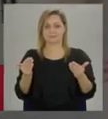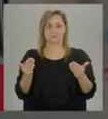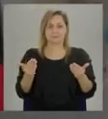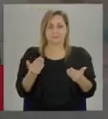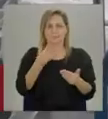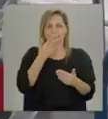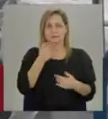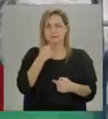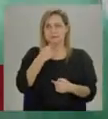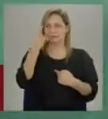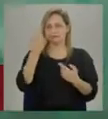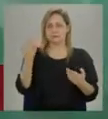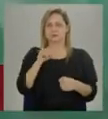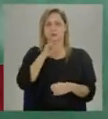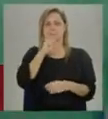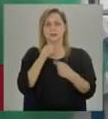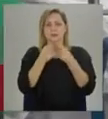expected.